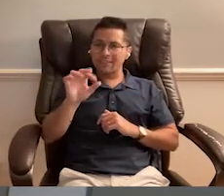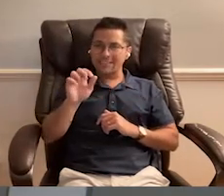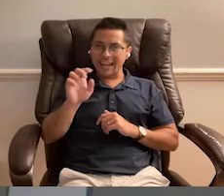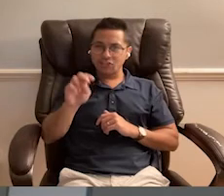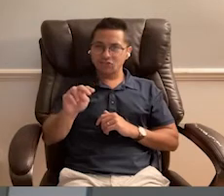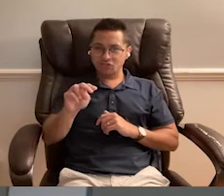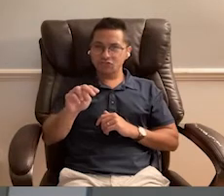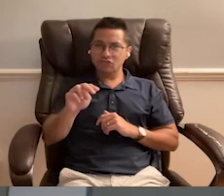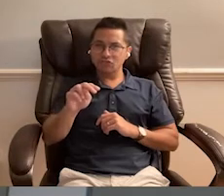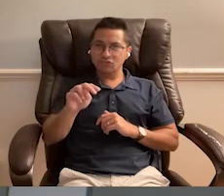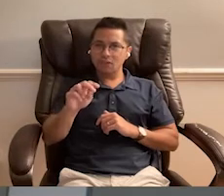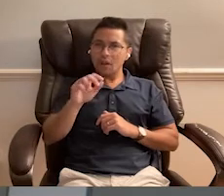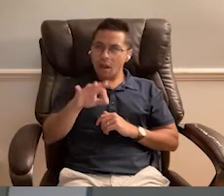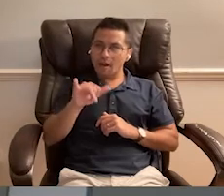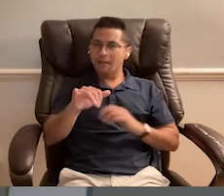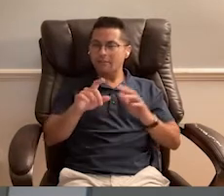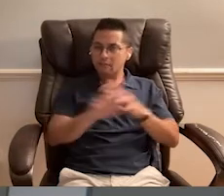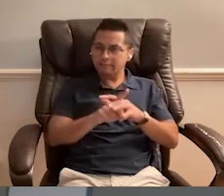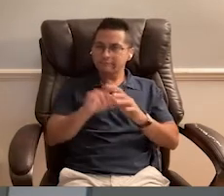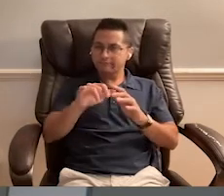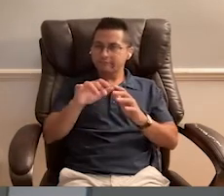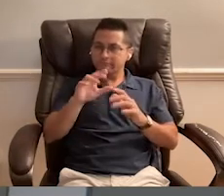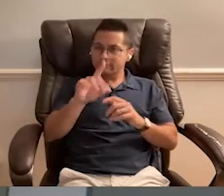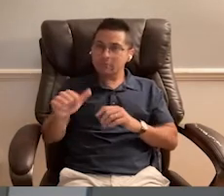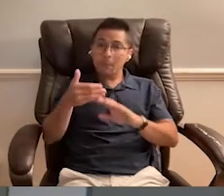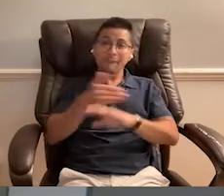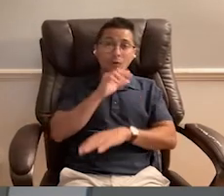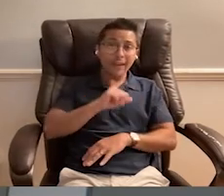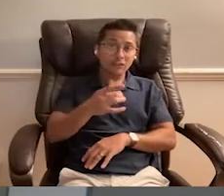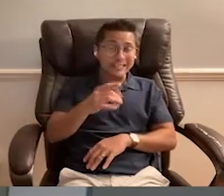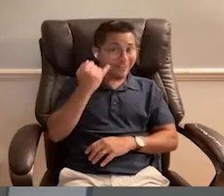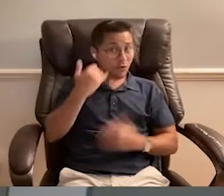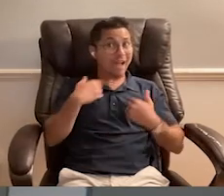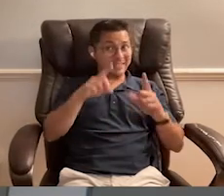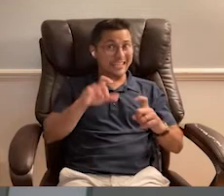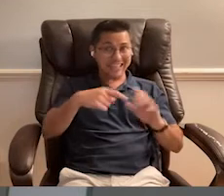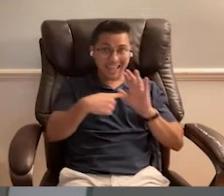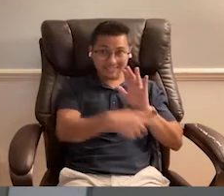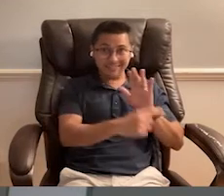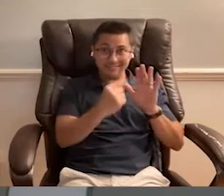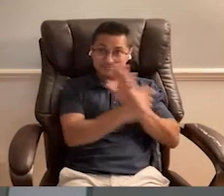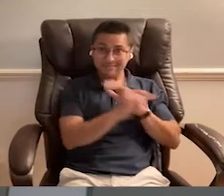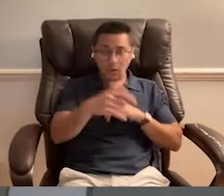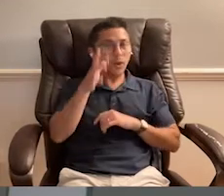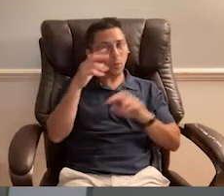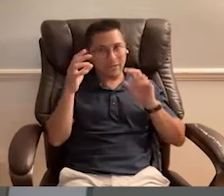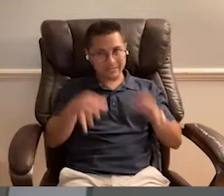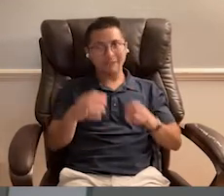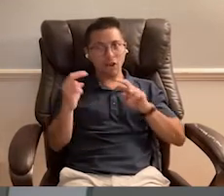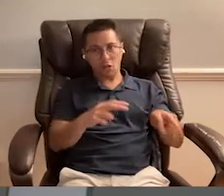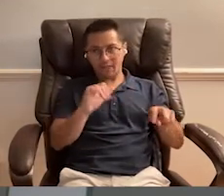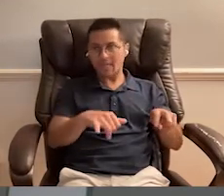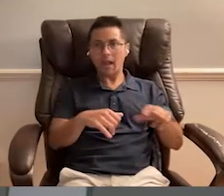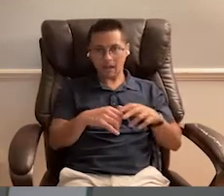need the manifestation. We need something that shows the manifestation of that disability prior to 18. And if you've got a test that says that,